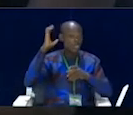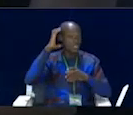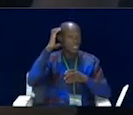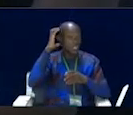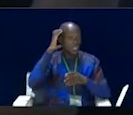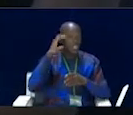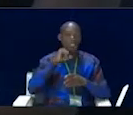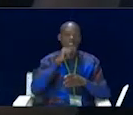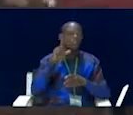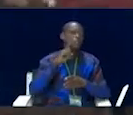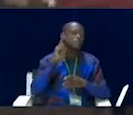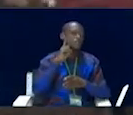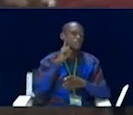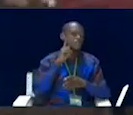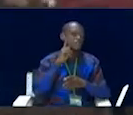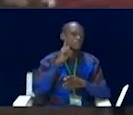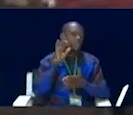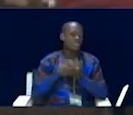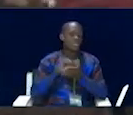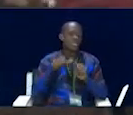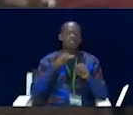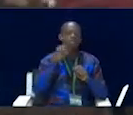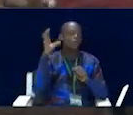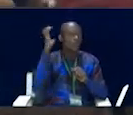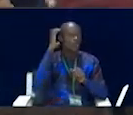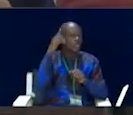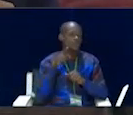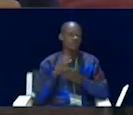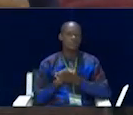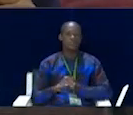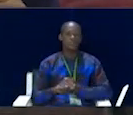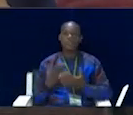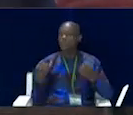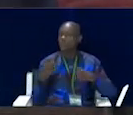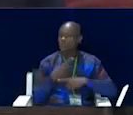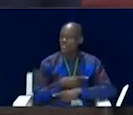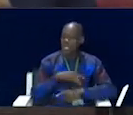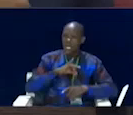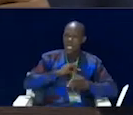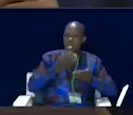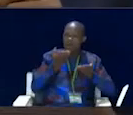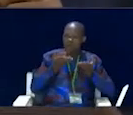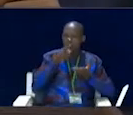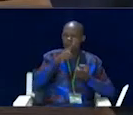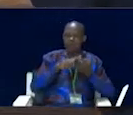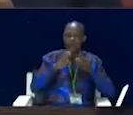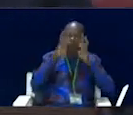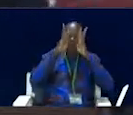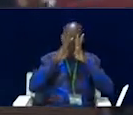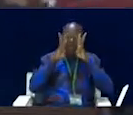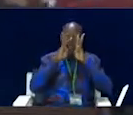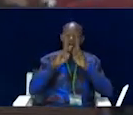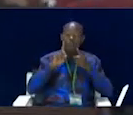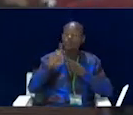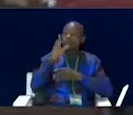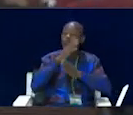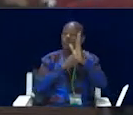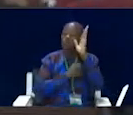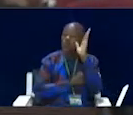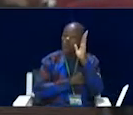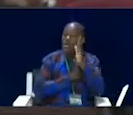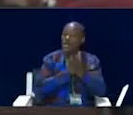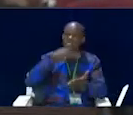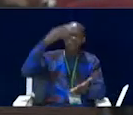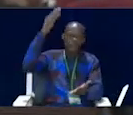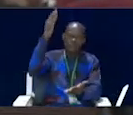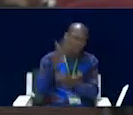you, for your sin has debarred him from carrying you. Today, I want you to cry unto God. Today, I want you to stop